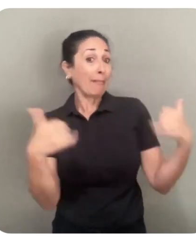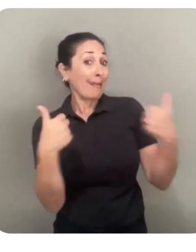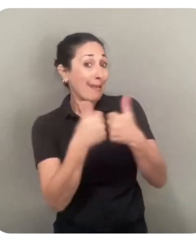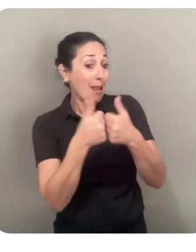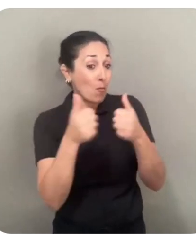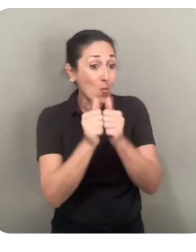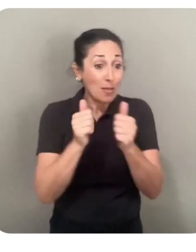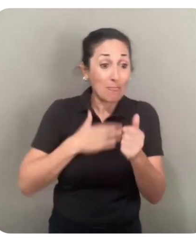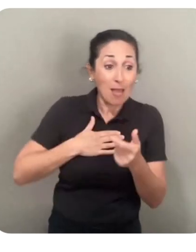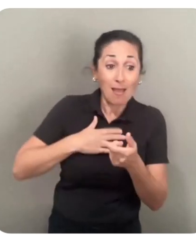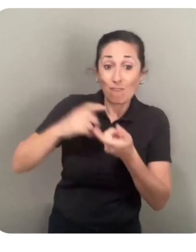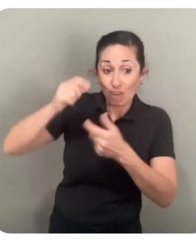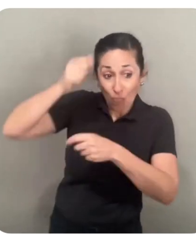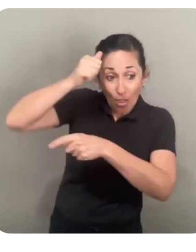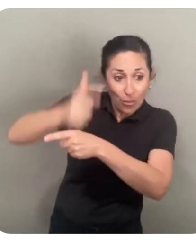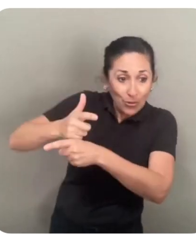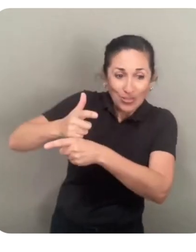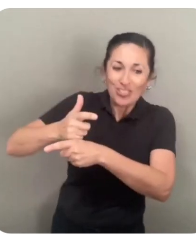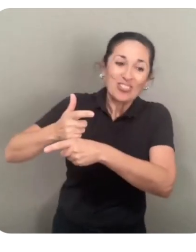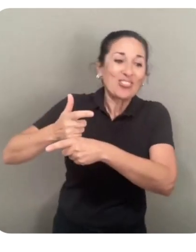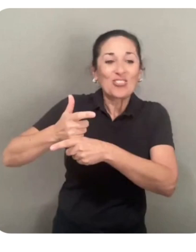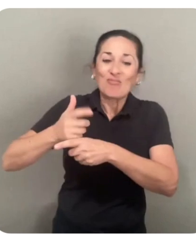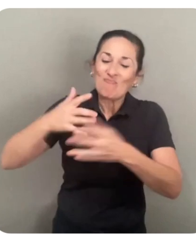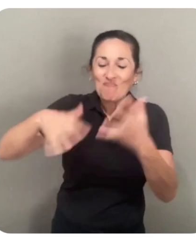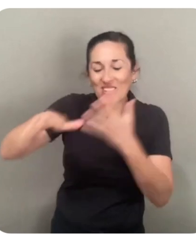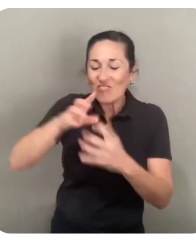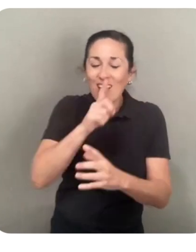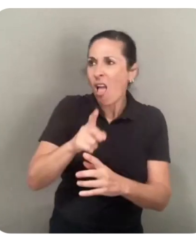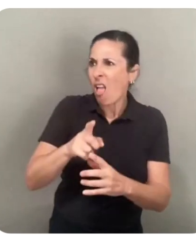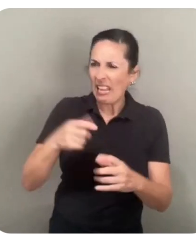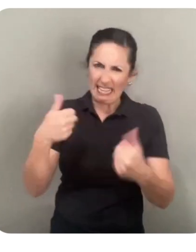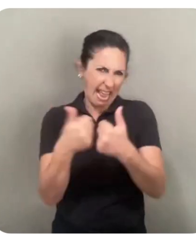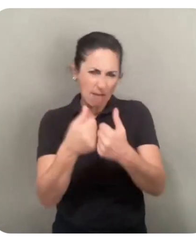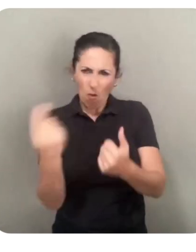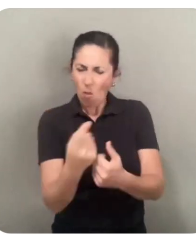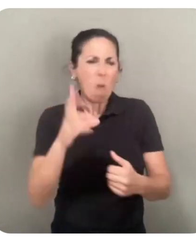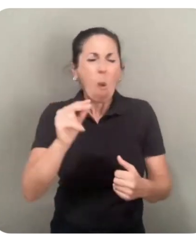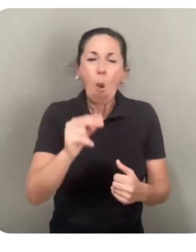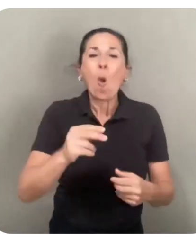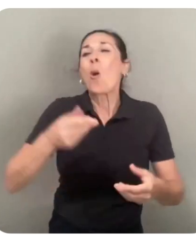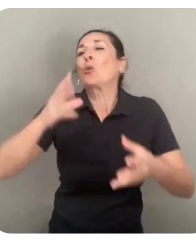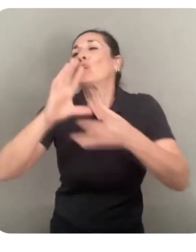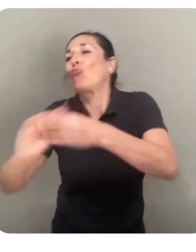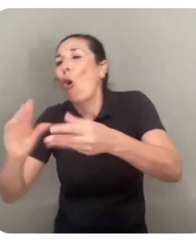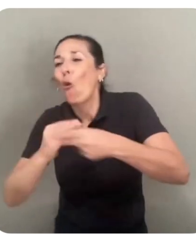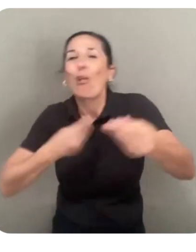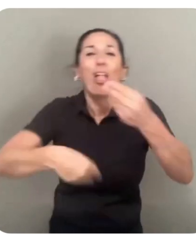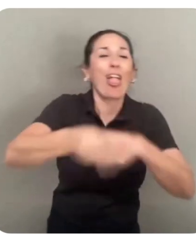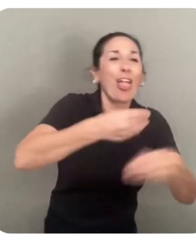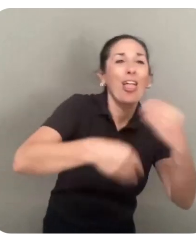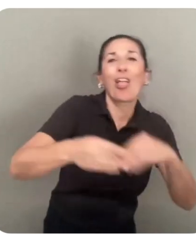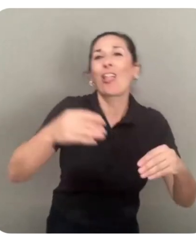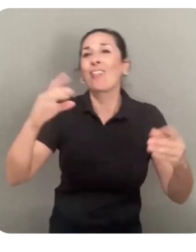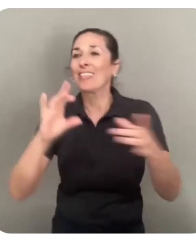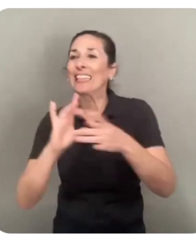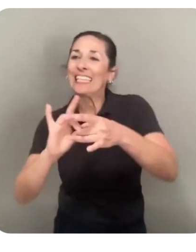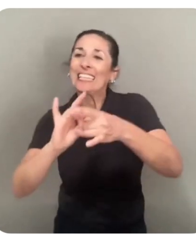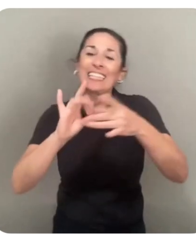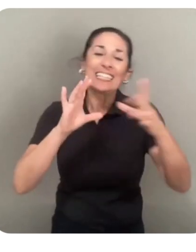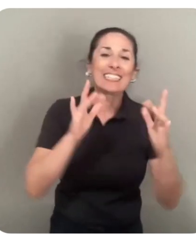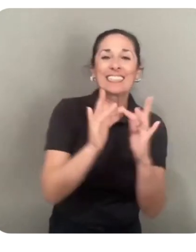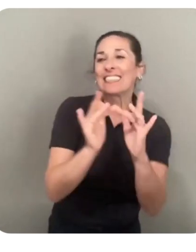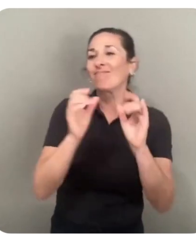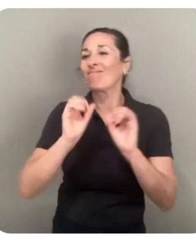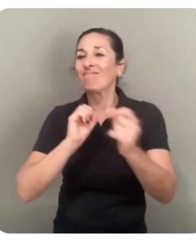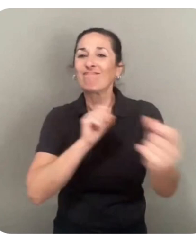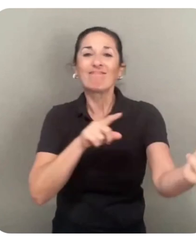rarely just gaming. We're swapping stories, sending links, and looking for new things to try. I know we're